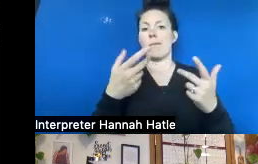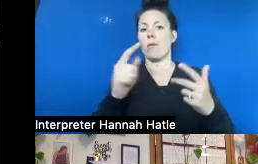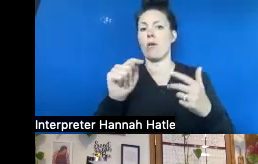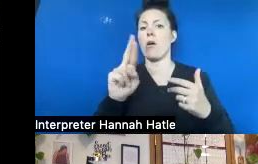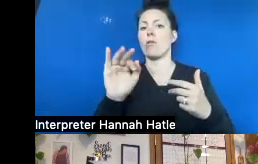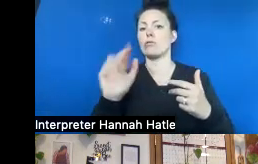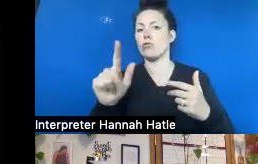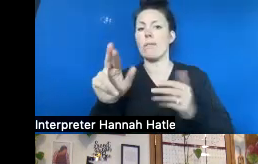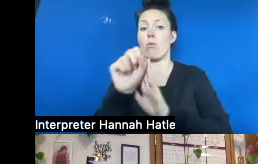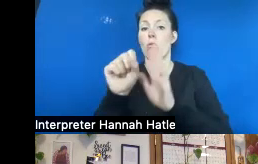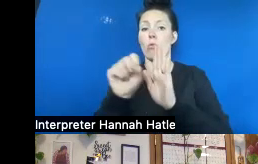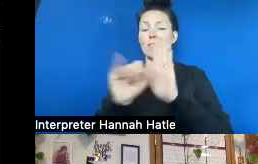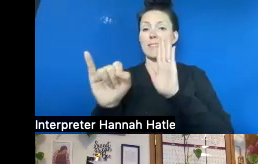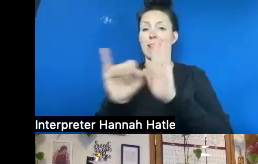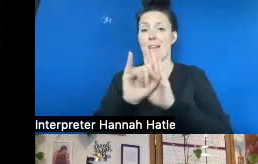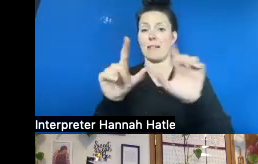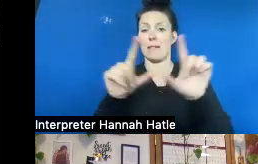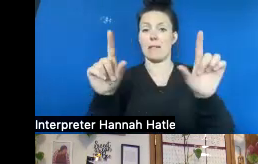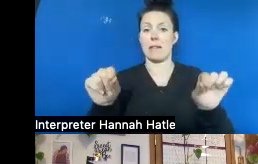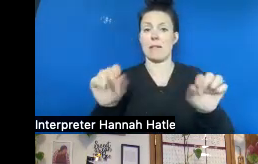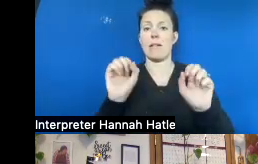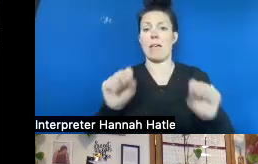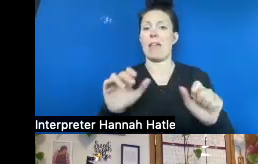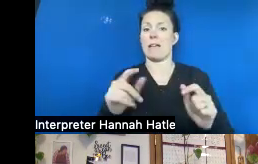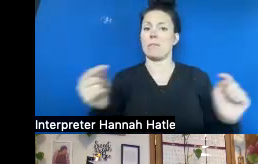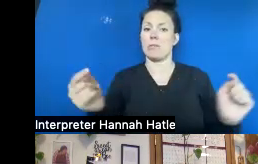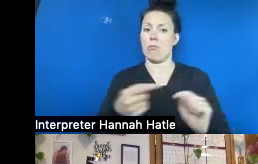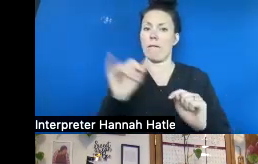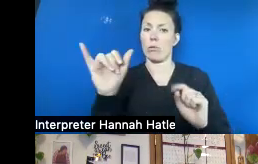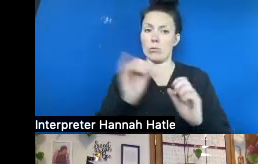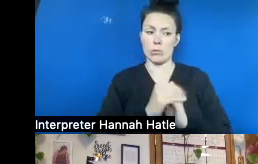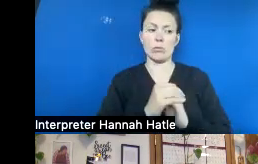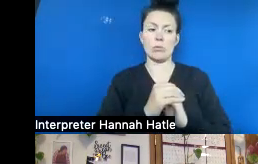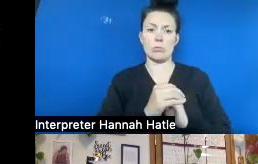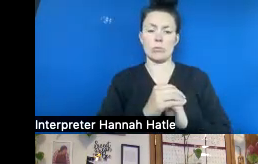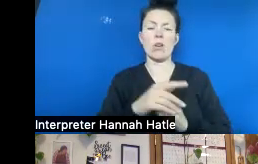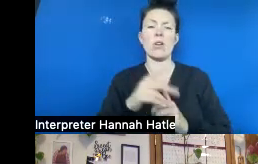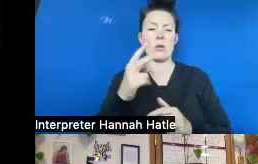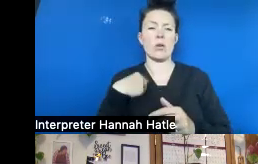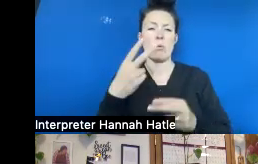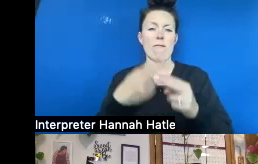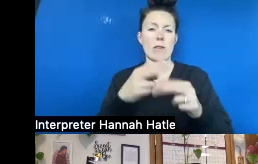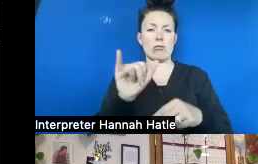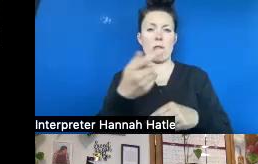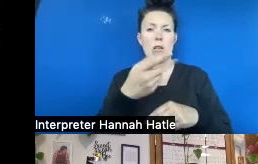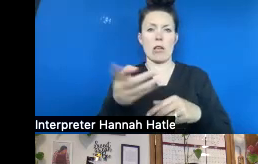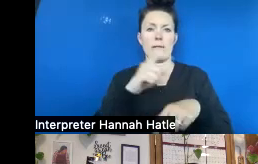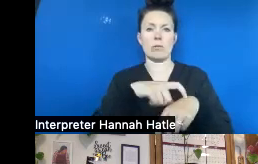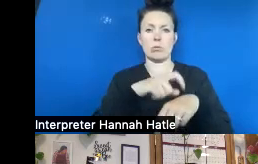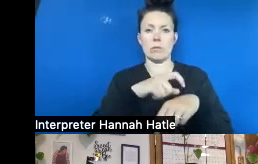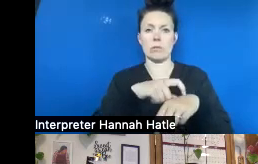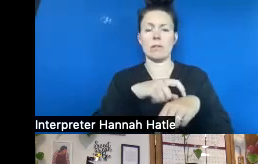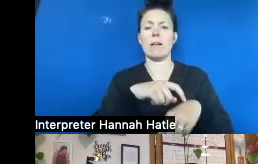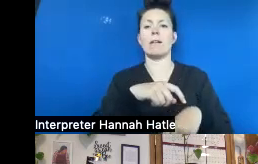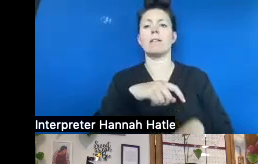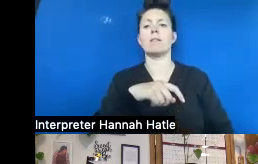identification, right? And that can be harmful. You know, we kind of have talked about it a couple different times in a couple different